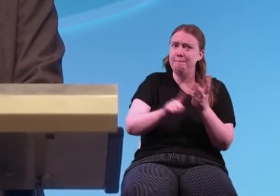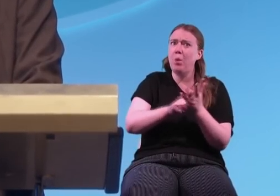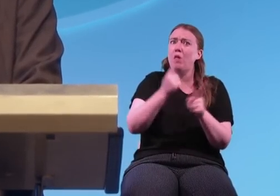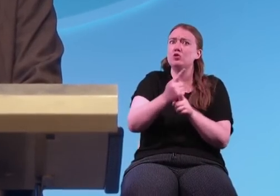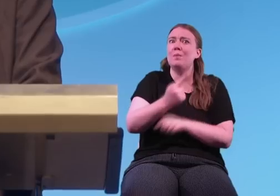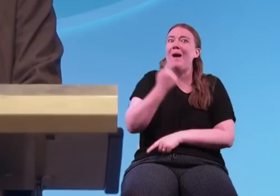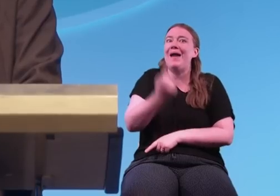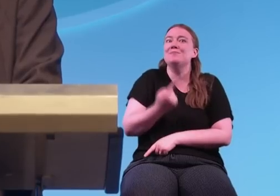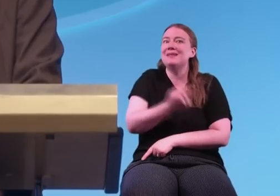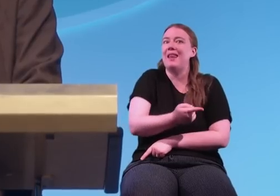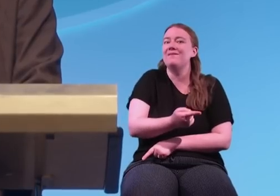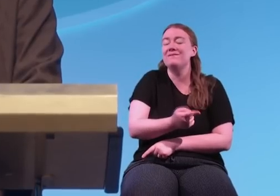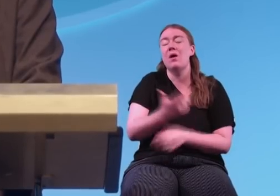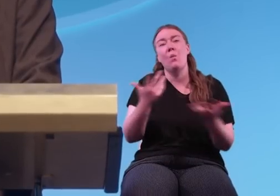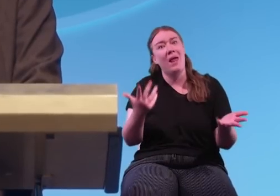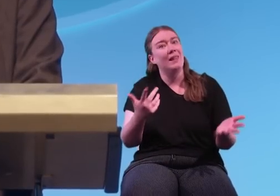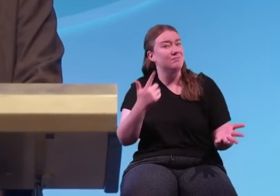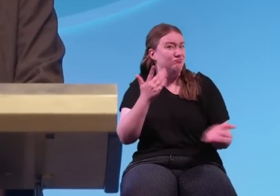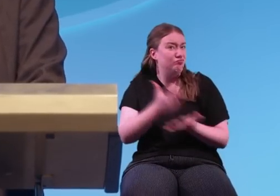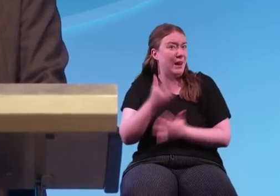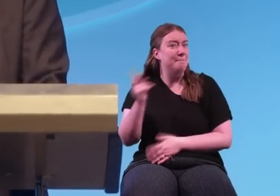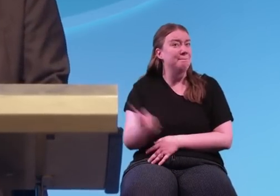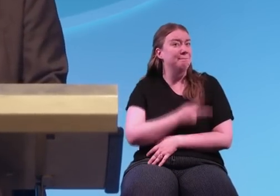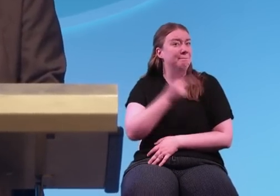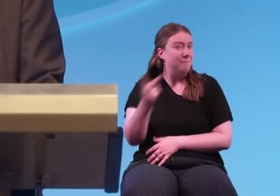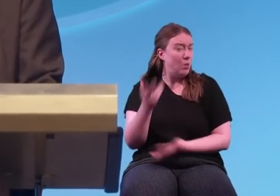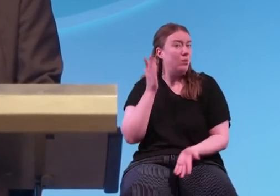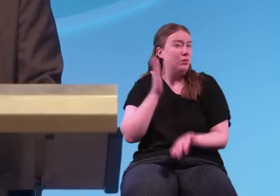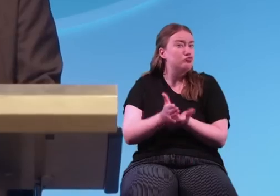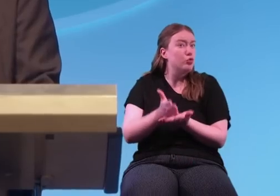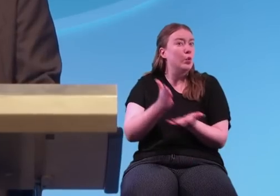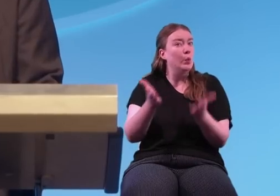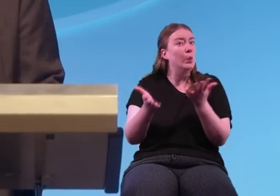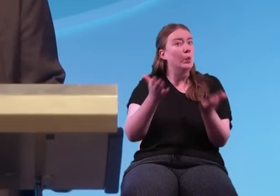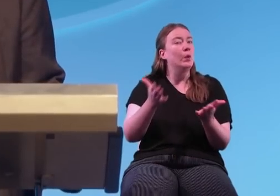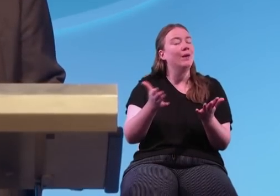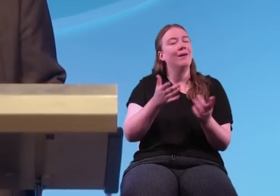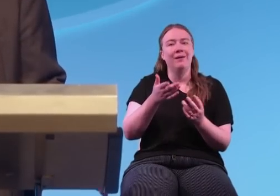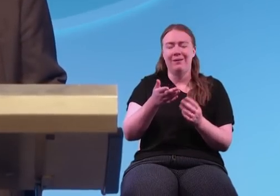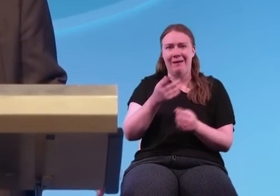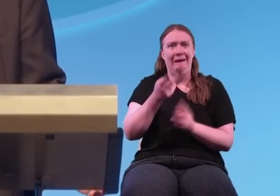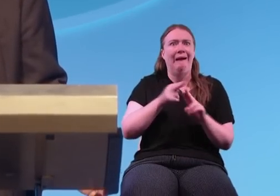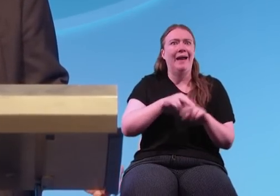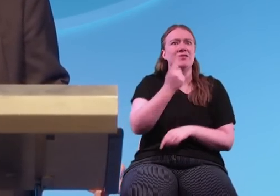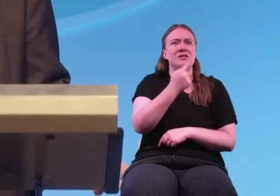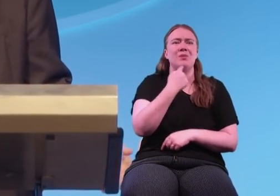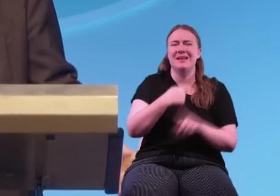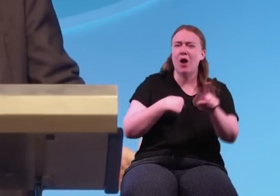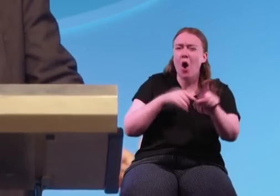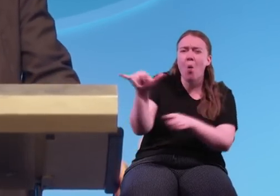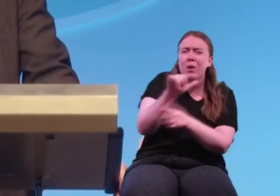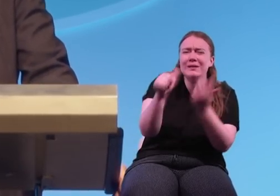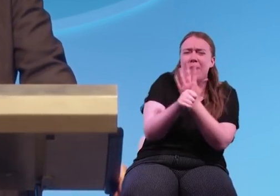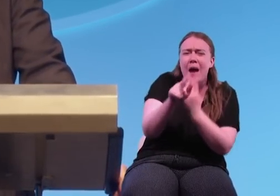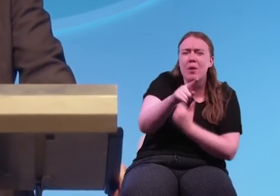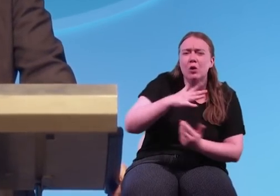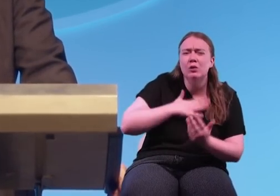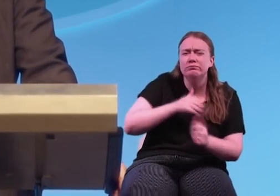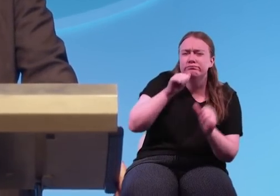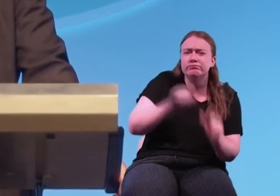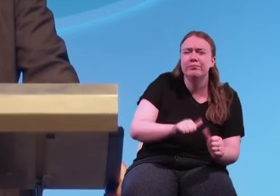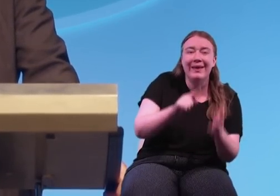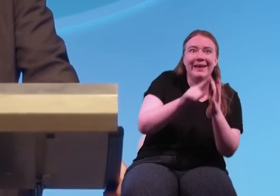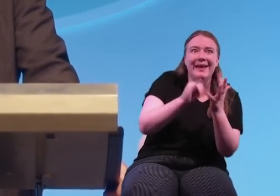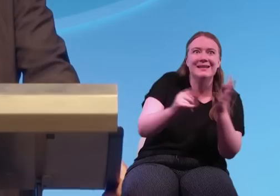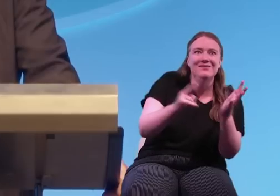because both are true. And if someone asks you whether you go with the ESV or the NIV, simply say yes, and